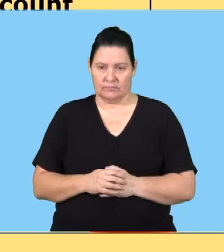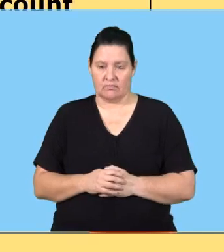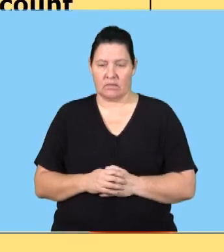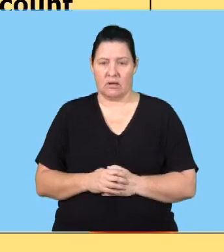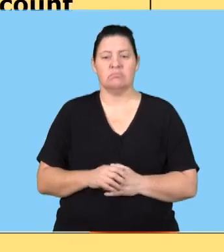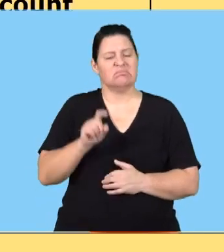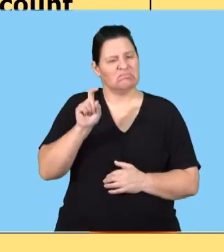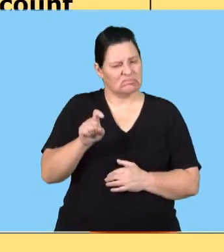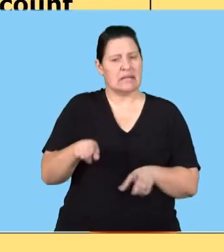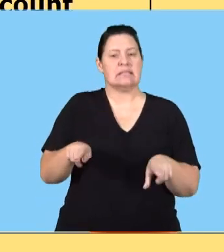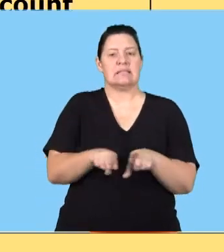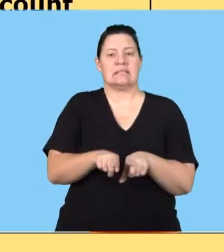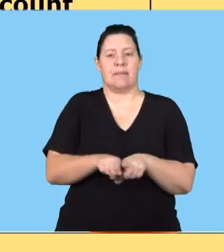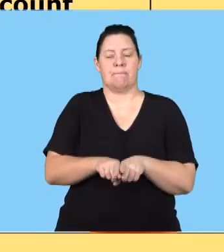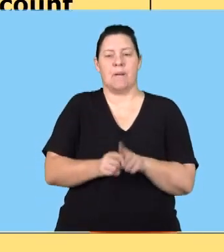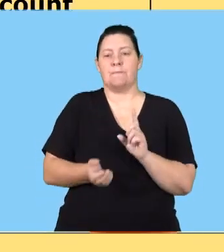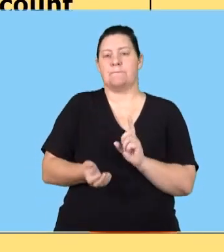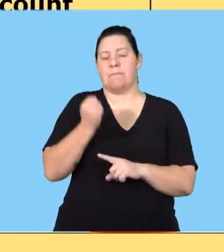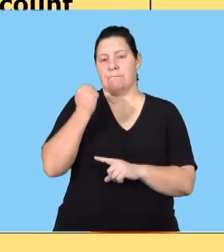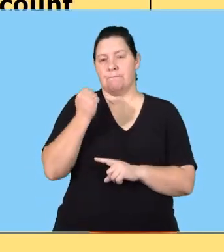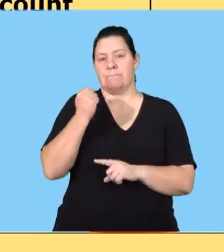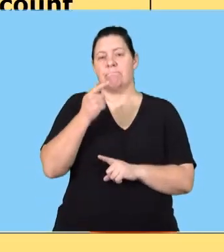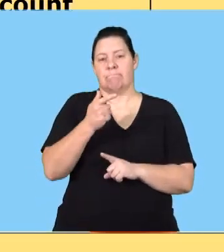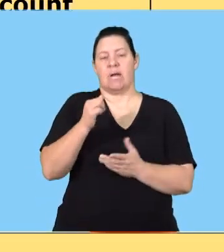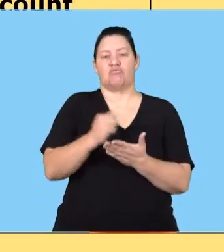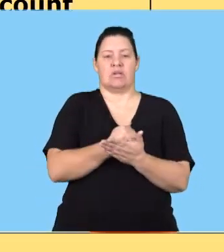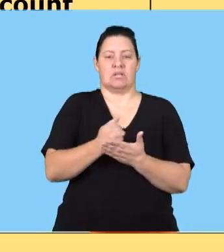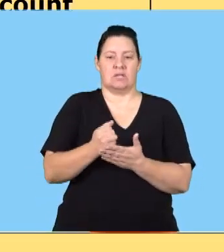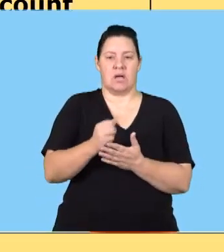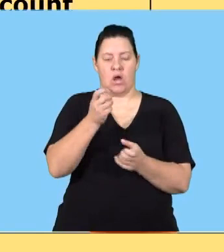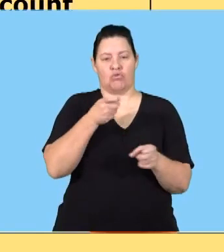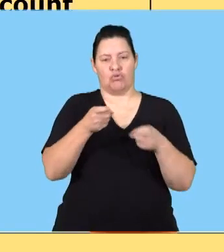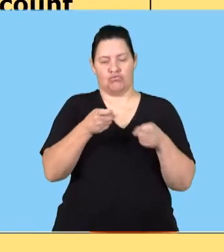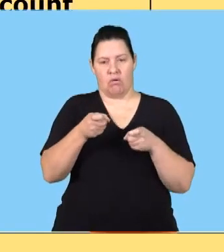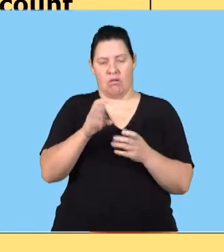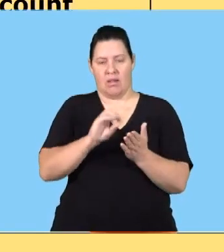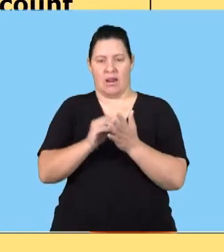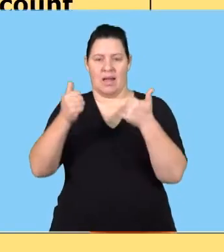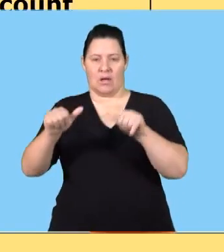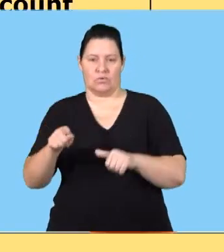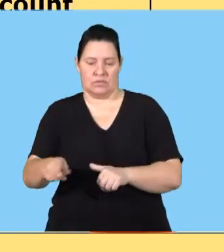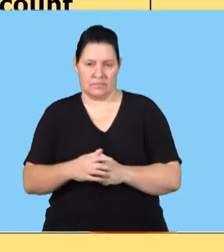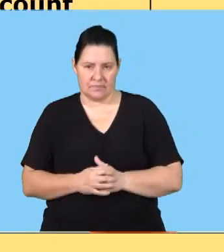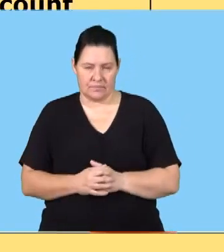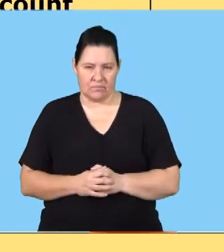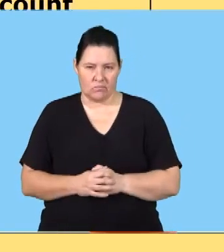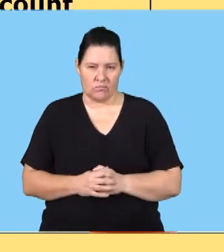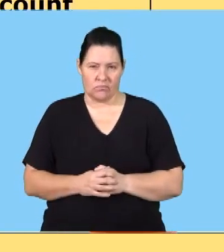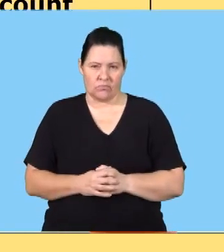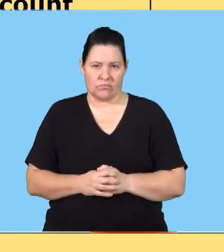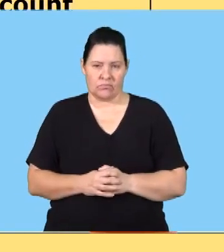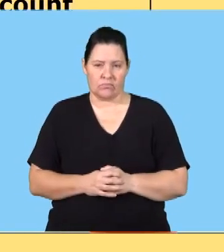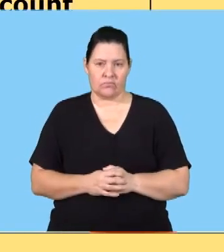31,242. That should be the same amount that you'll find in your creditors control account.